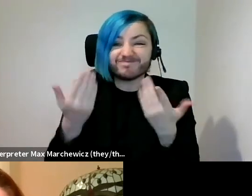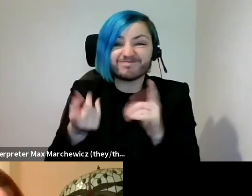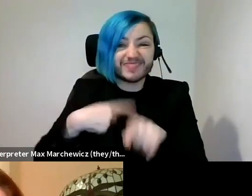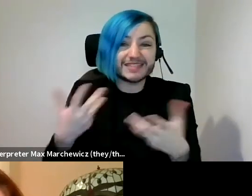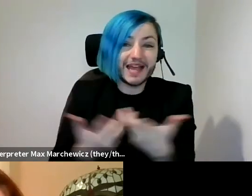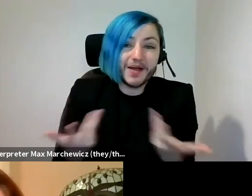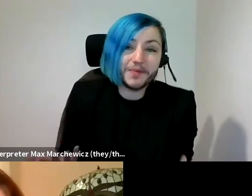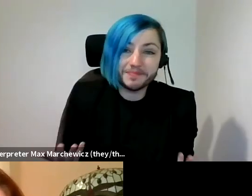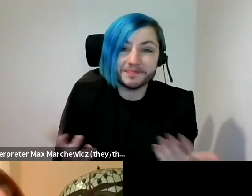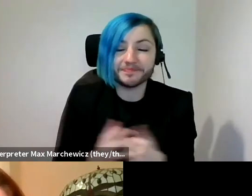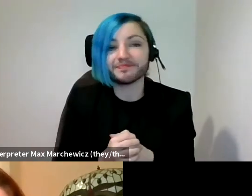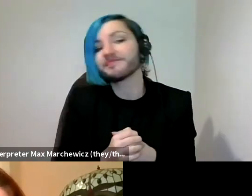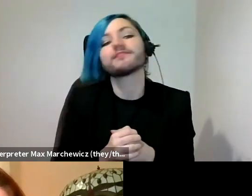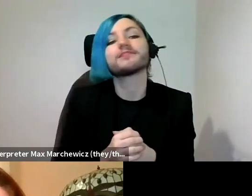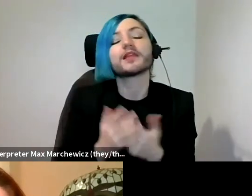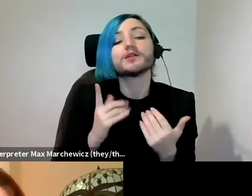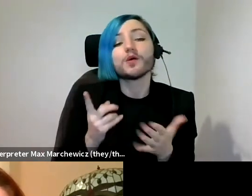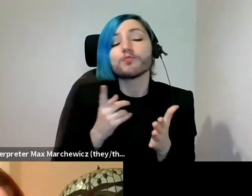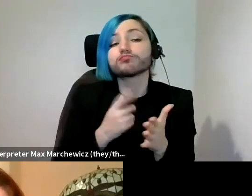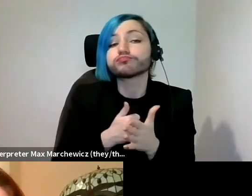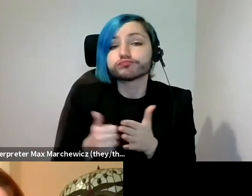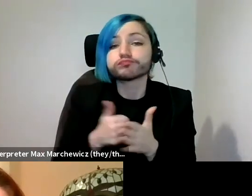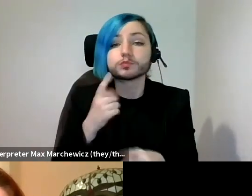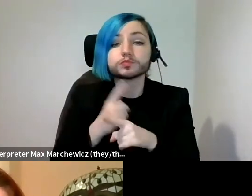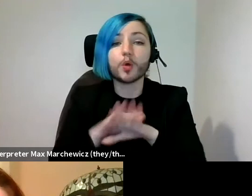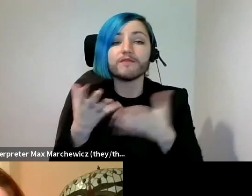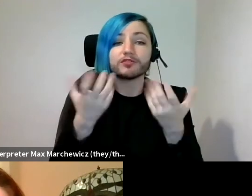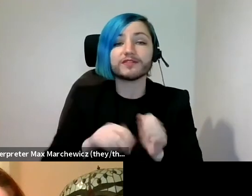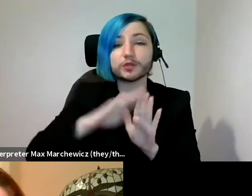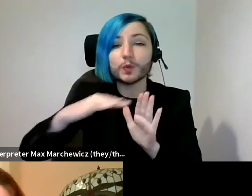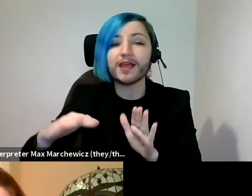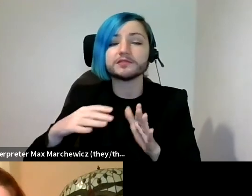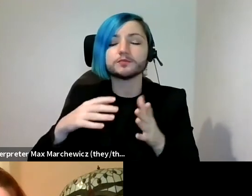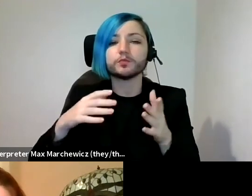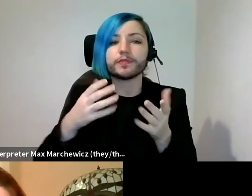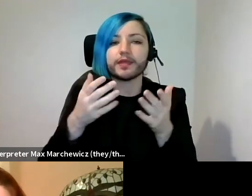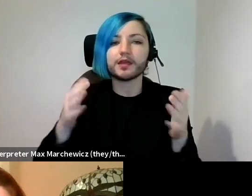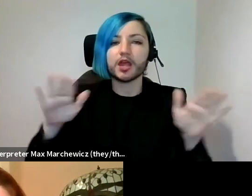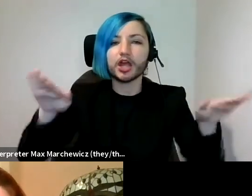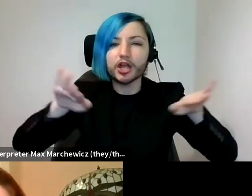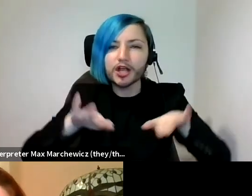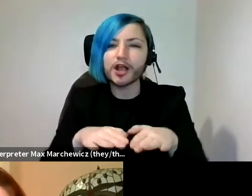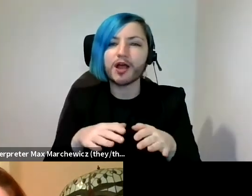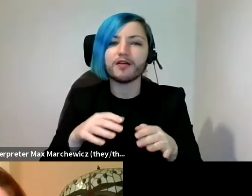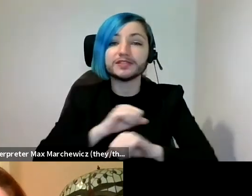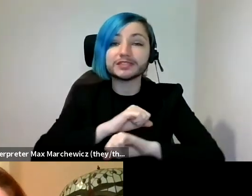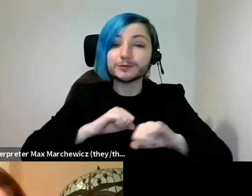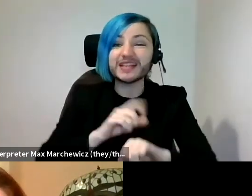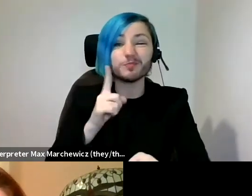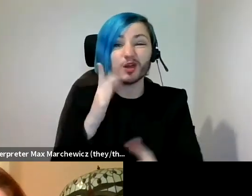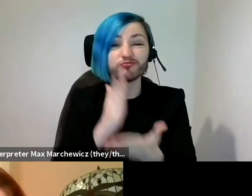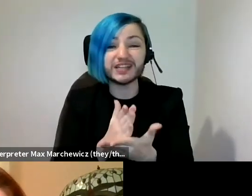We often, other than to say, we often talk about gravitational waves curving space, but in truth, what we're talking about